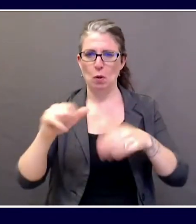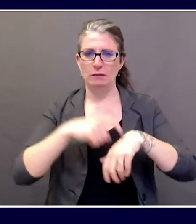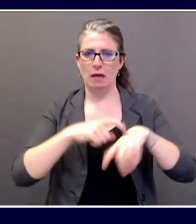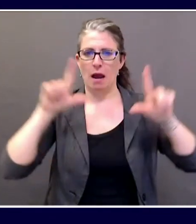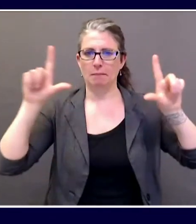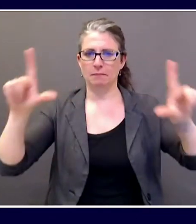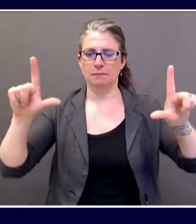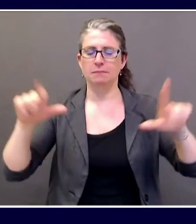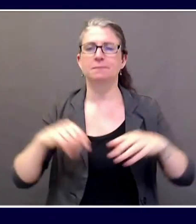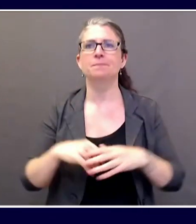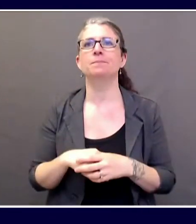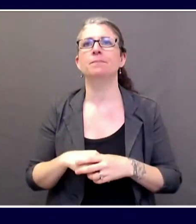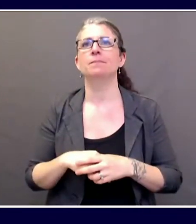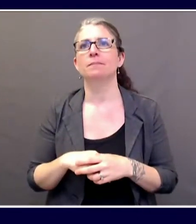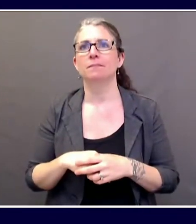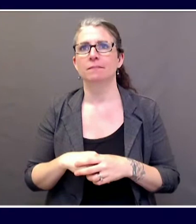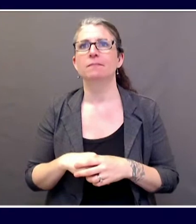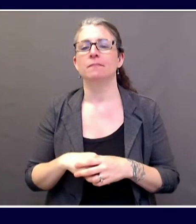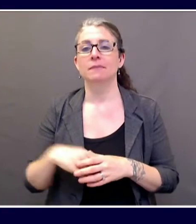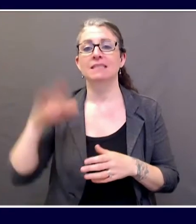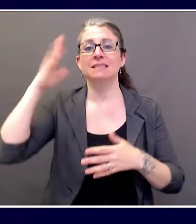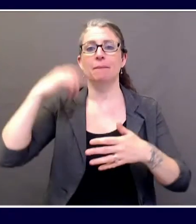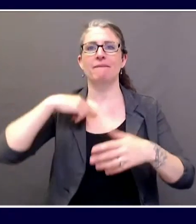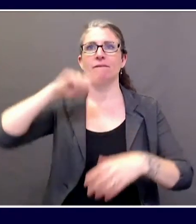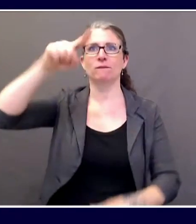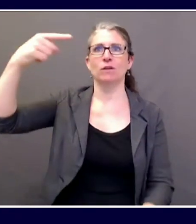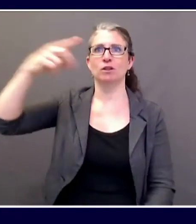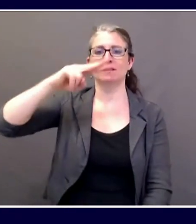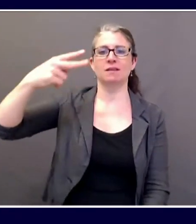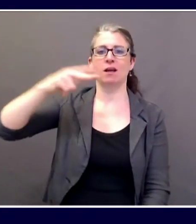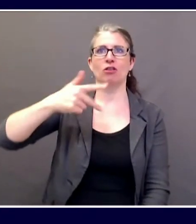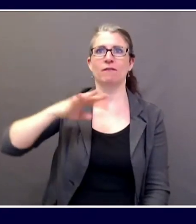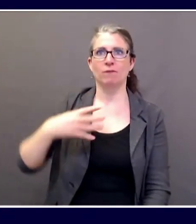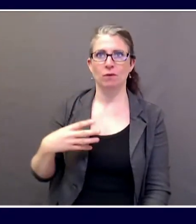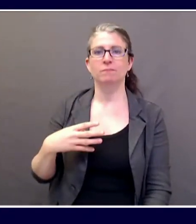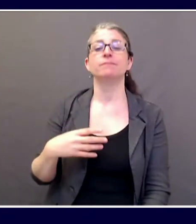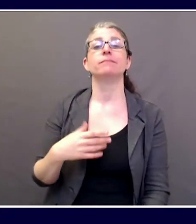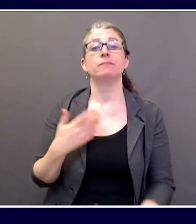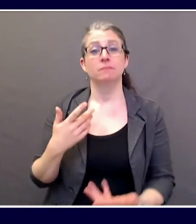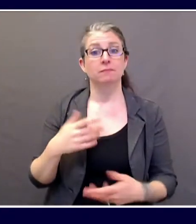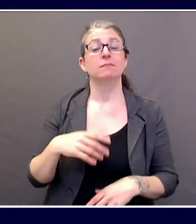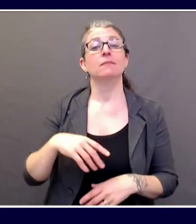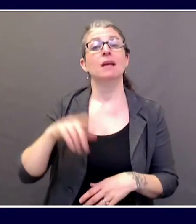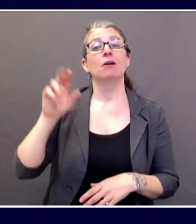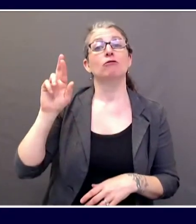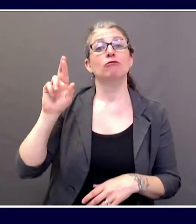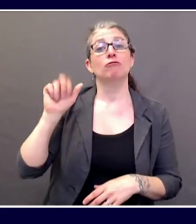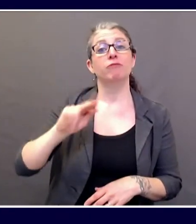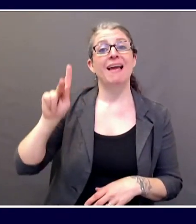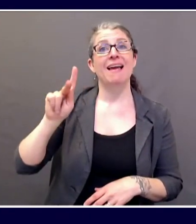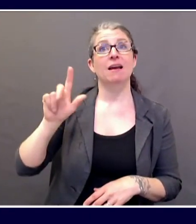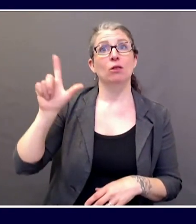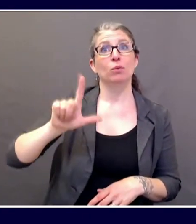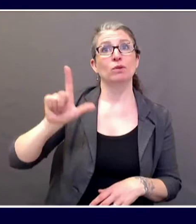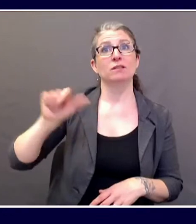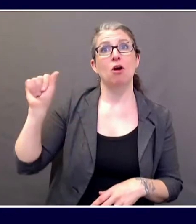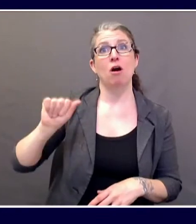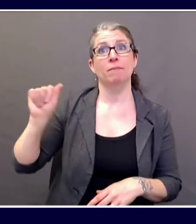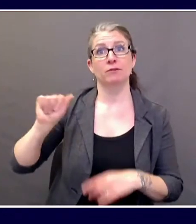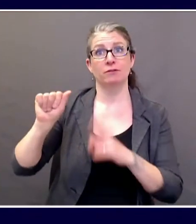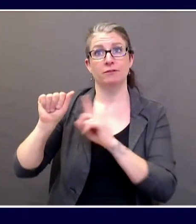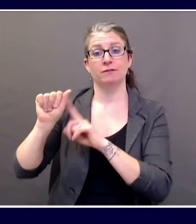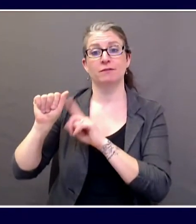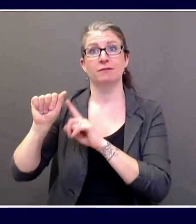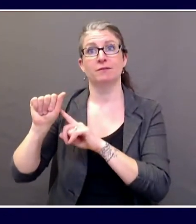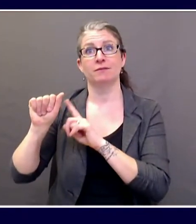3rd highest in the country with 192 per 100,000 people. Pretty much all the others in the top 10